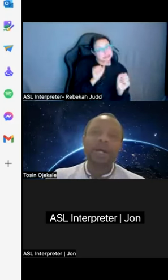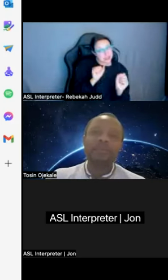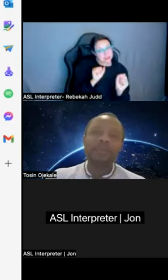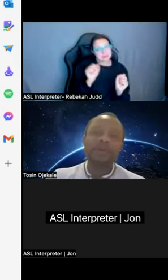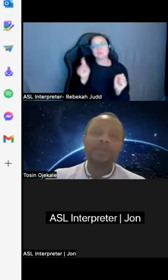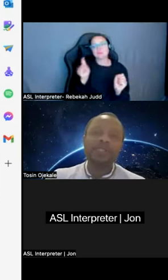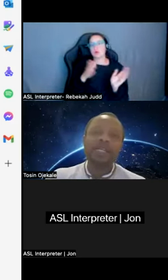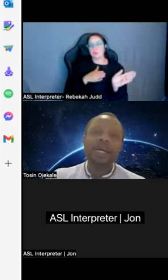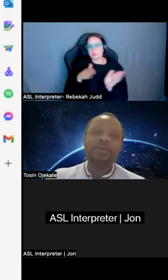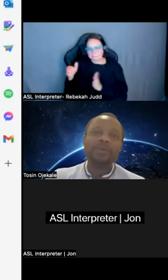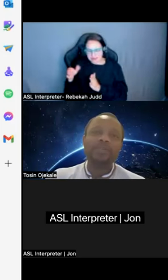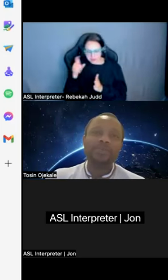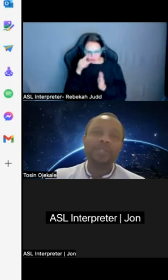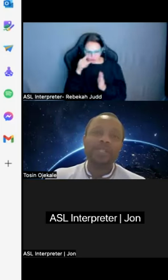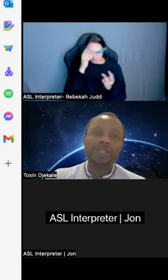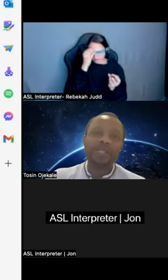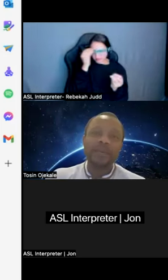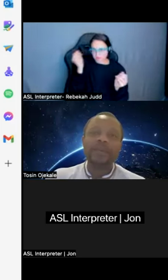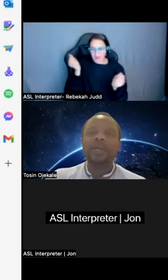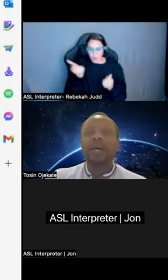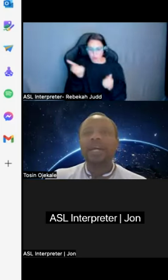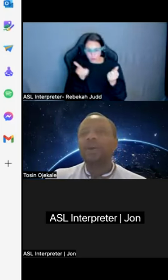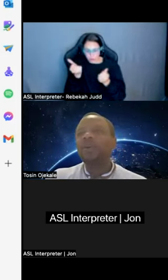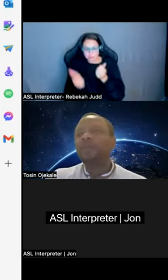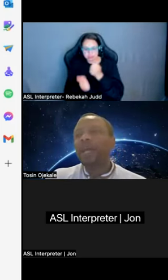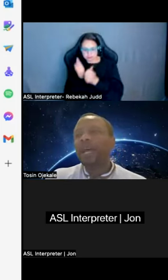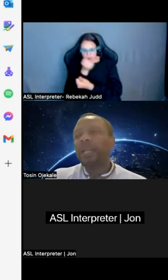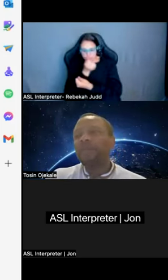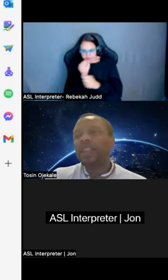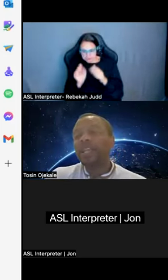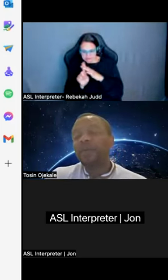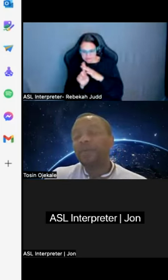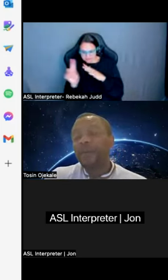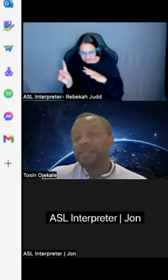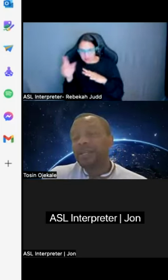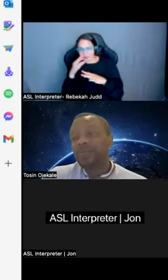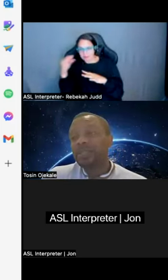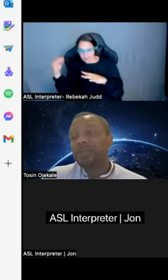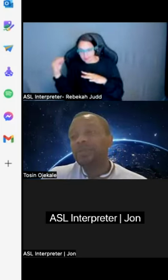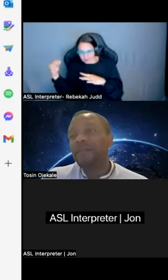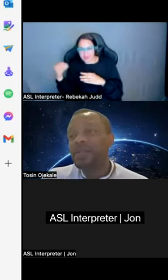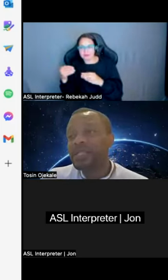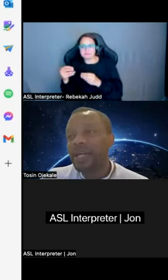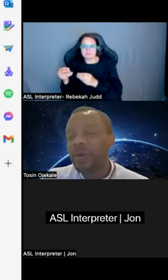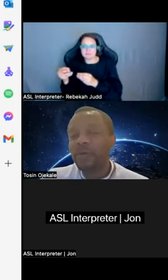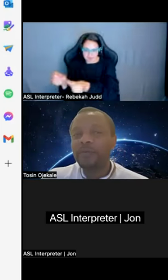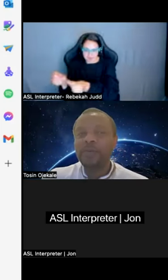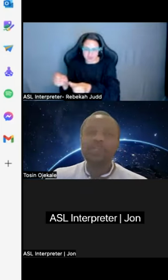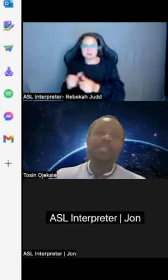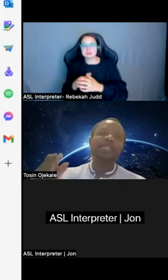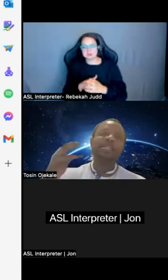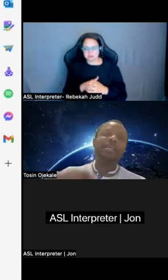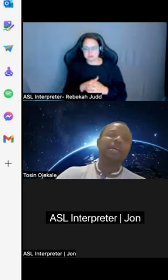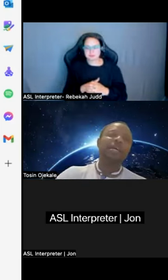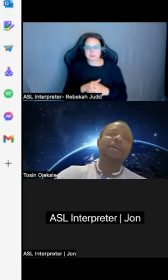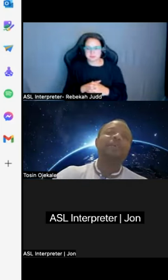you have to consider which route is safe. And and if you are thinking of fast as well, they would have considered all of those